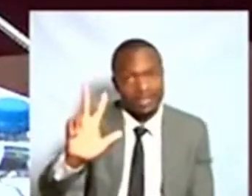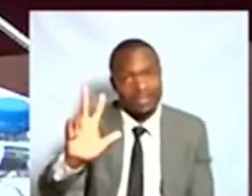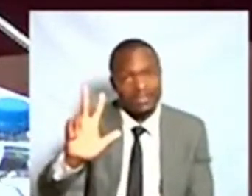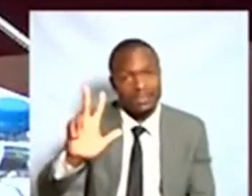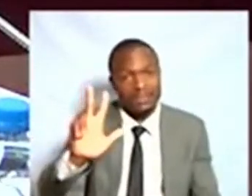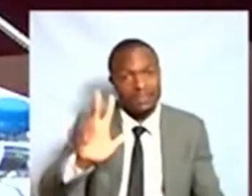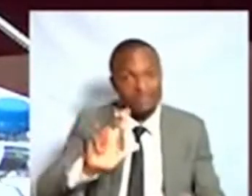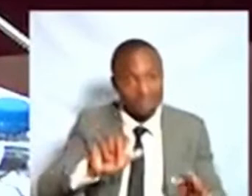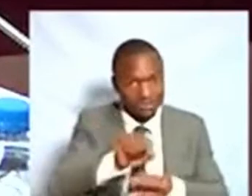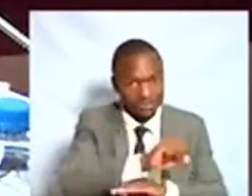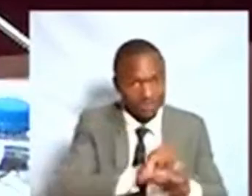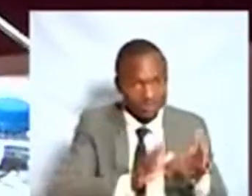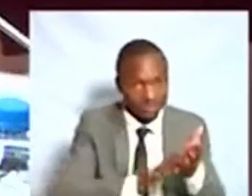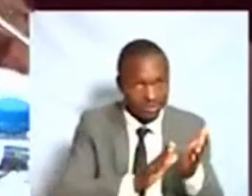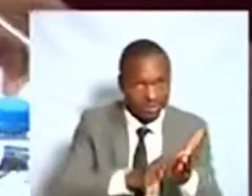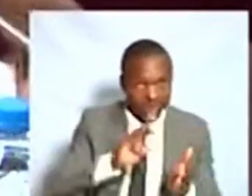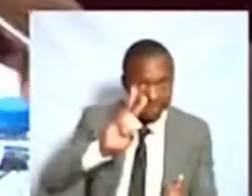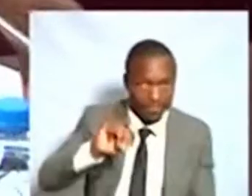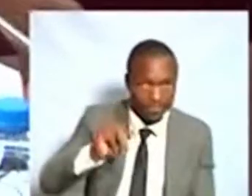Mandondo Primary School.